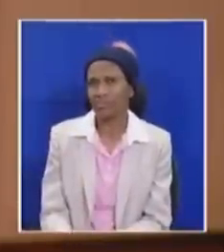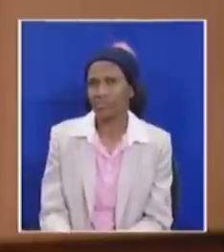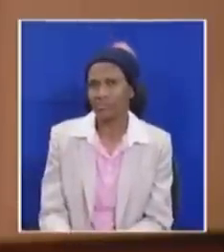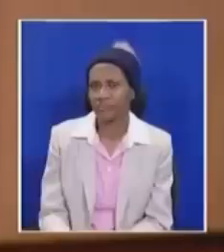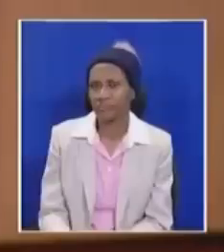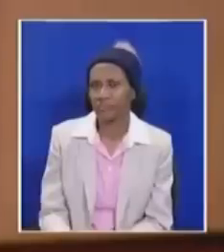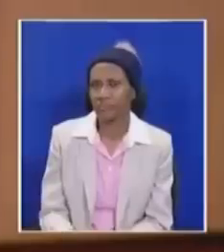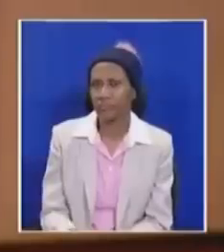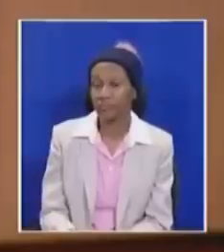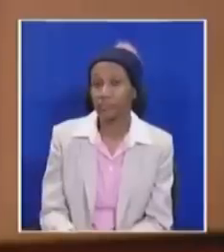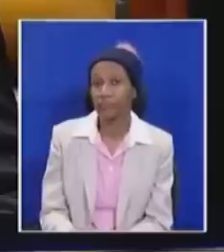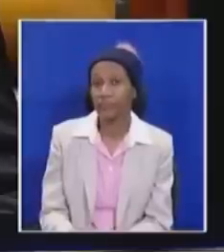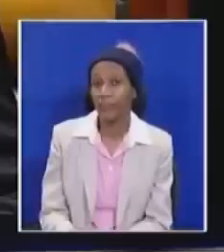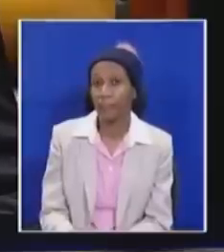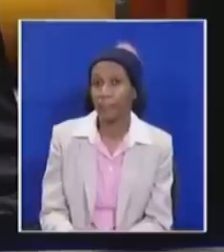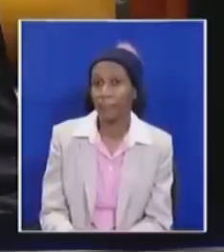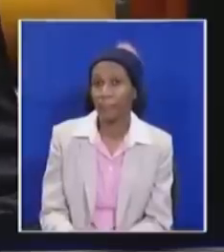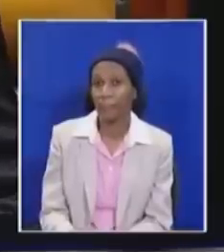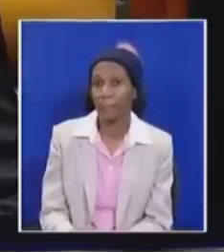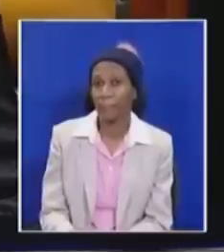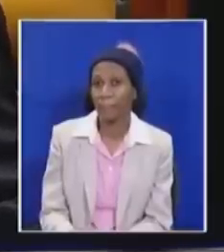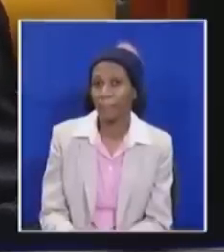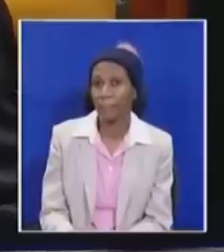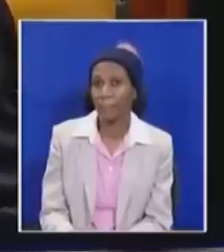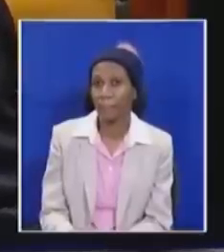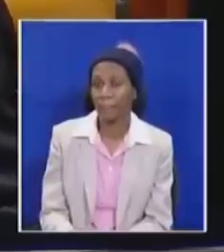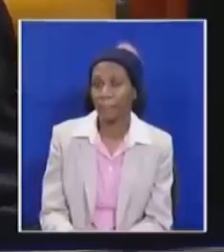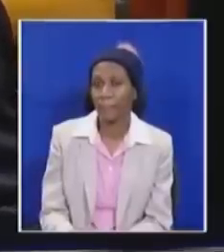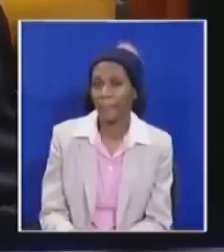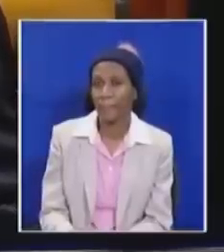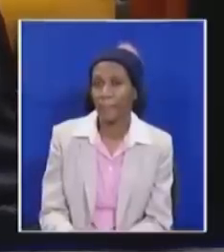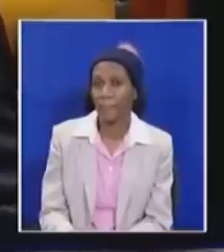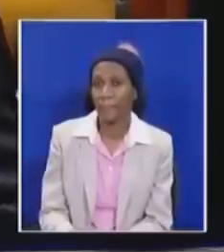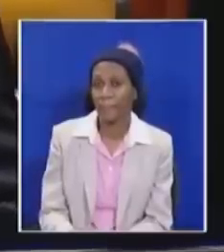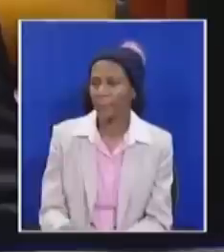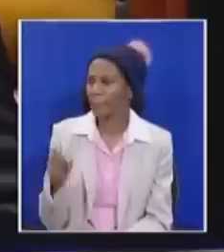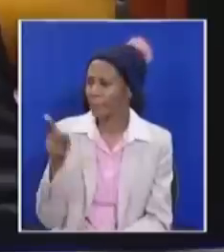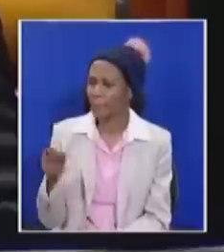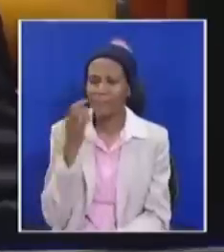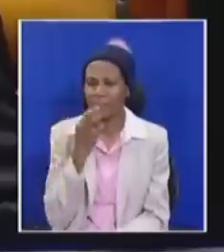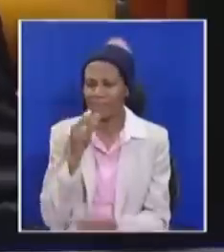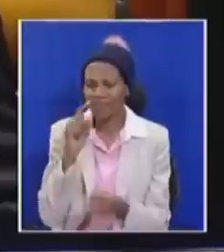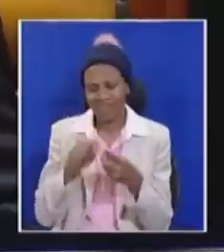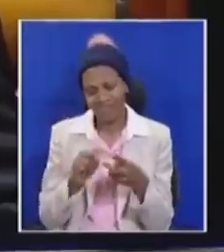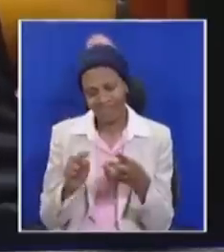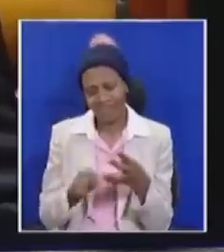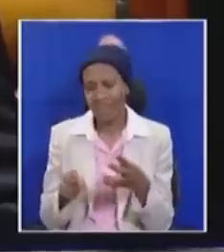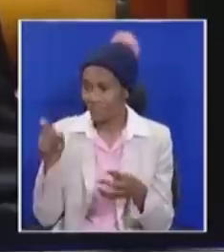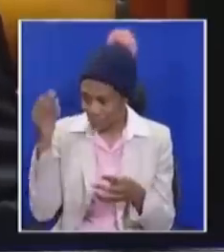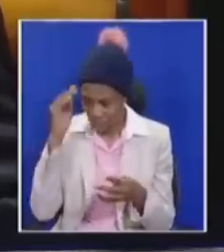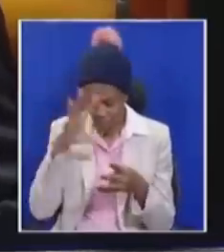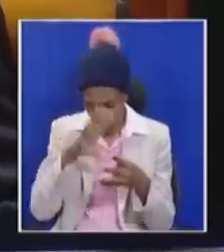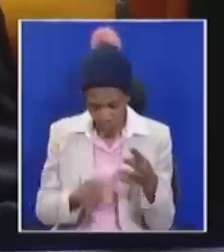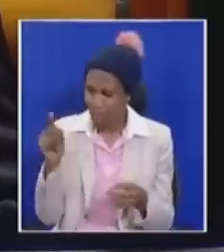remark? Honorable Member, you also assume that by saying the things you say that you know are not